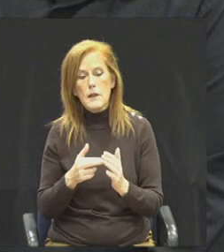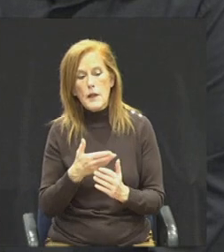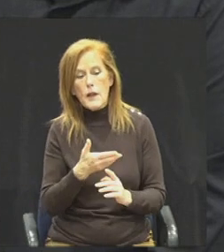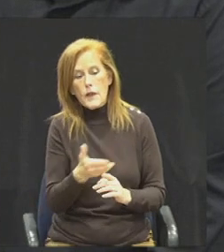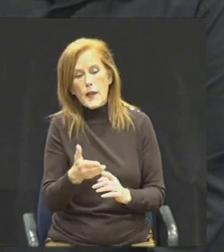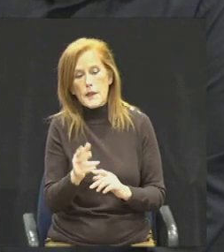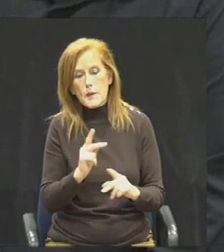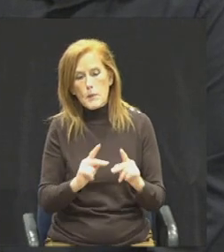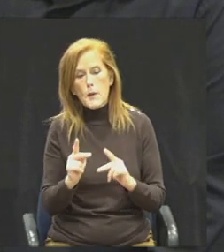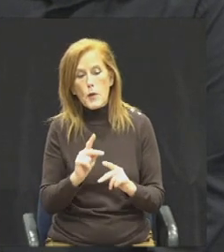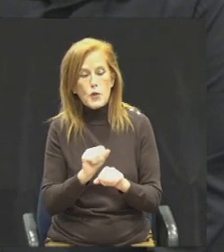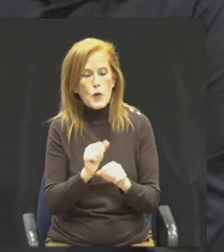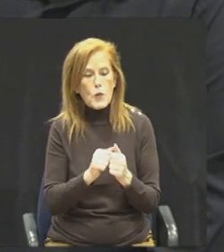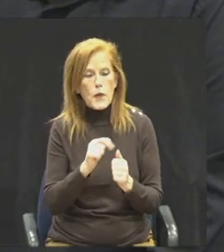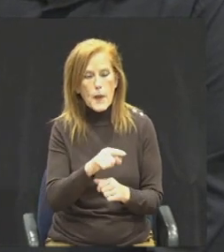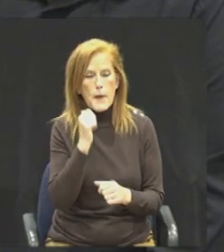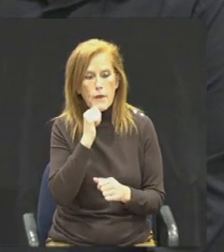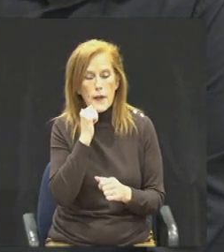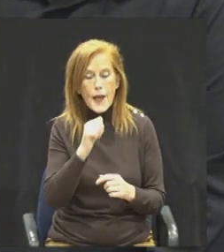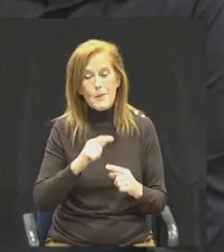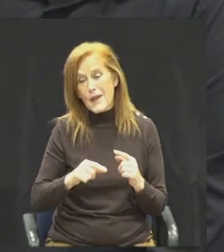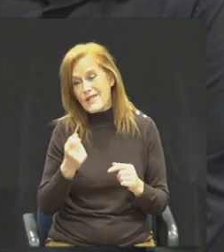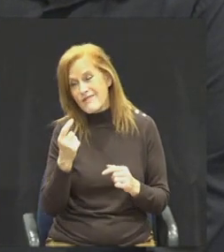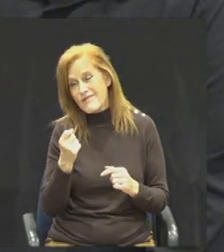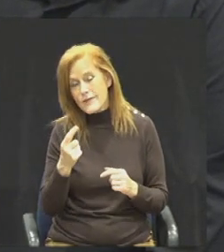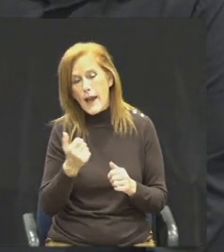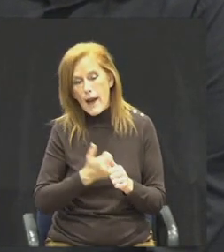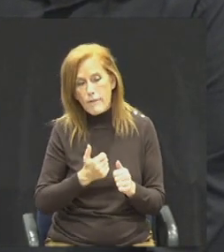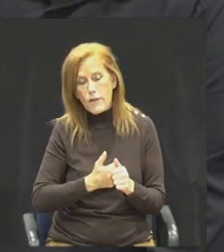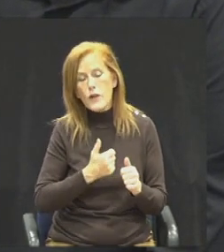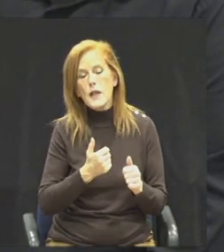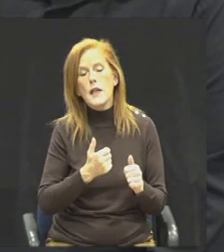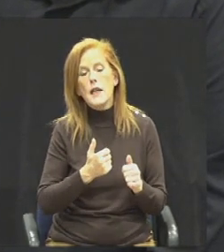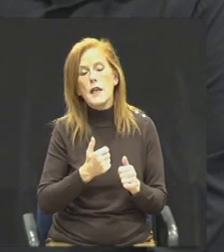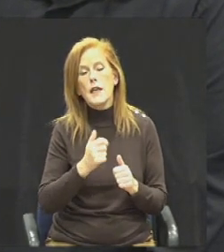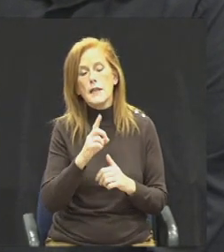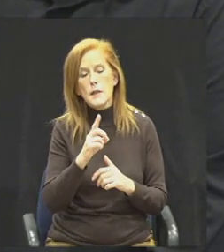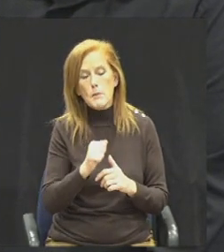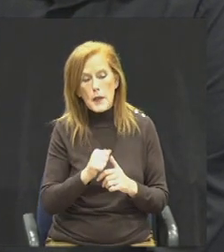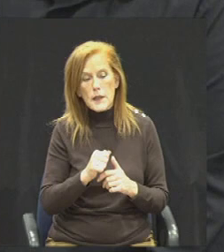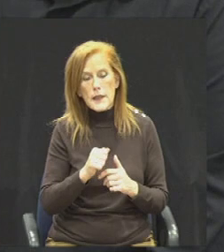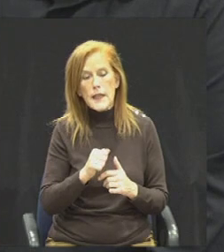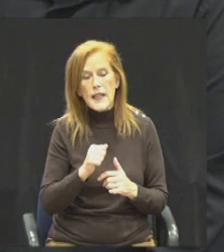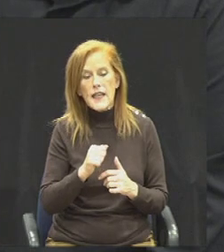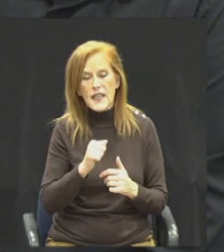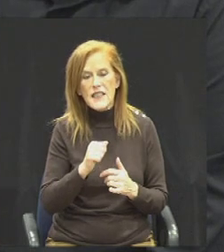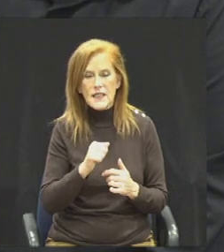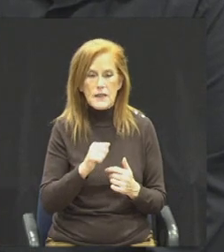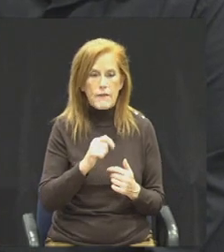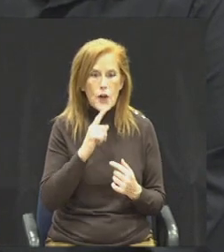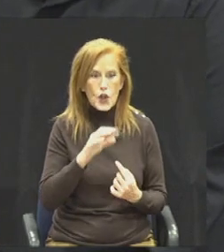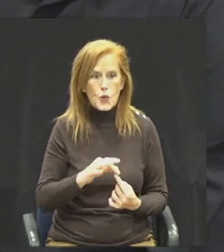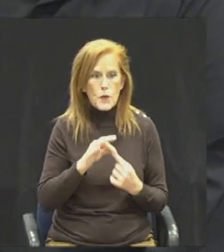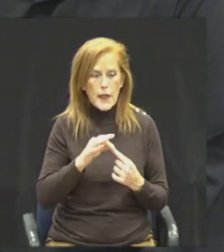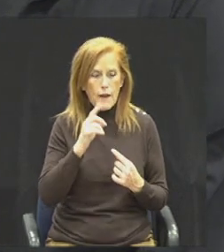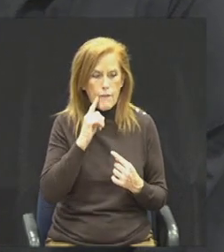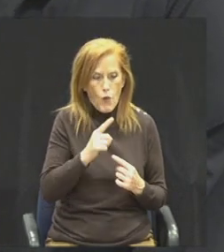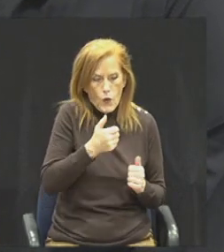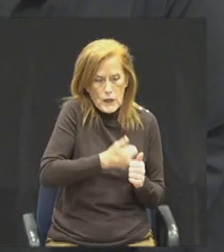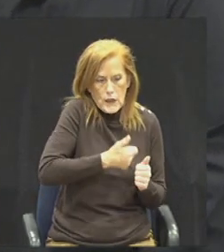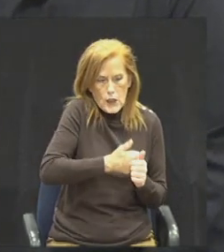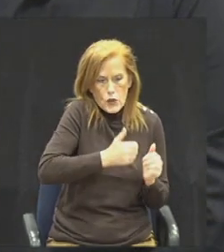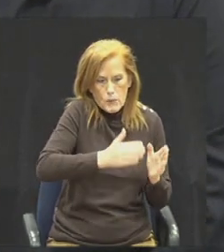every disability is to some extent unique to a given individual. And unless you're getting the input specifically from some